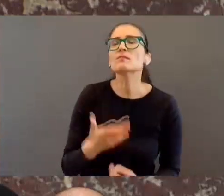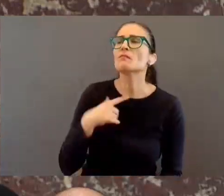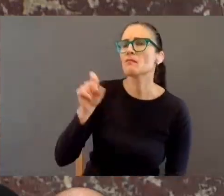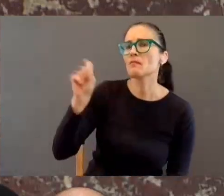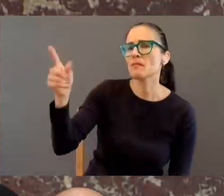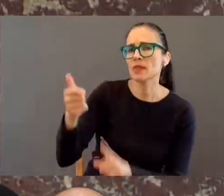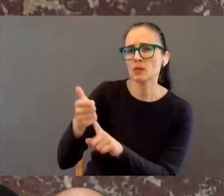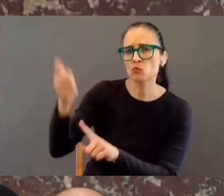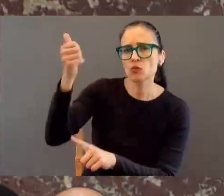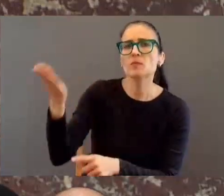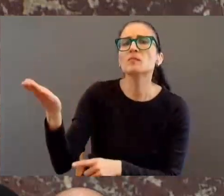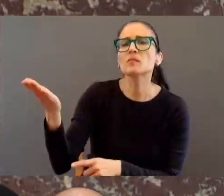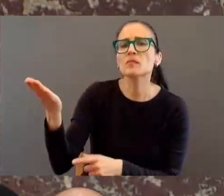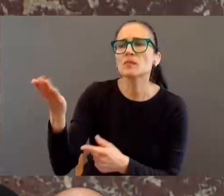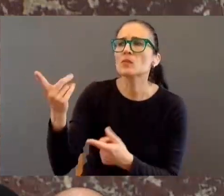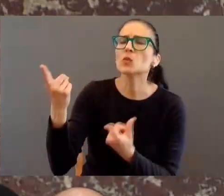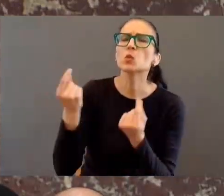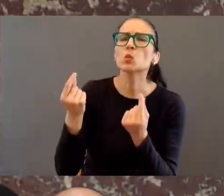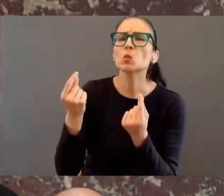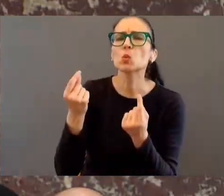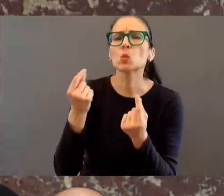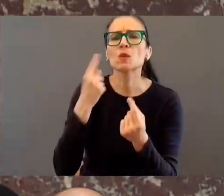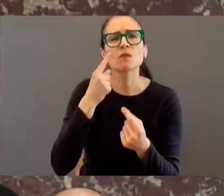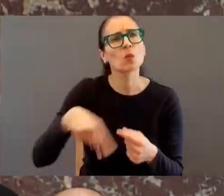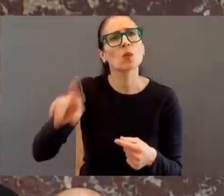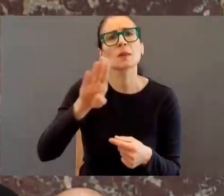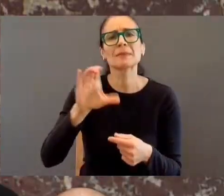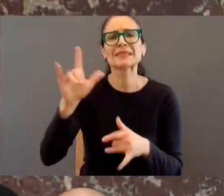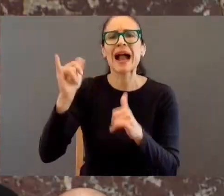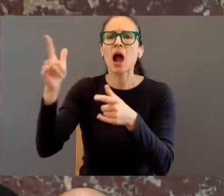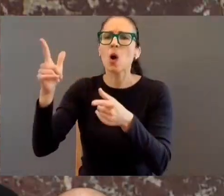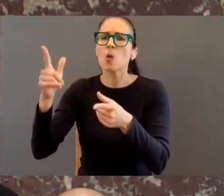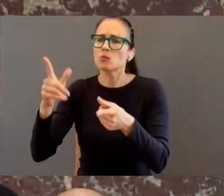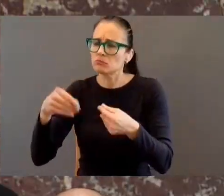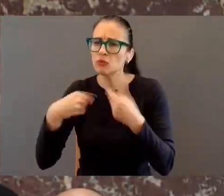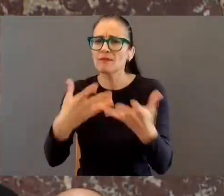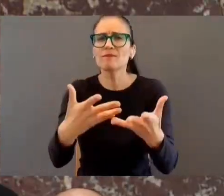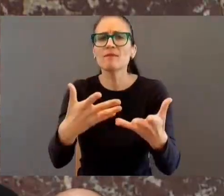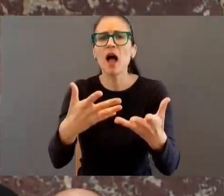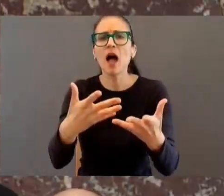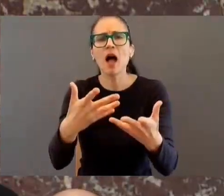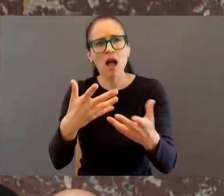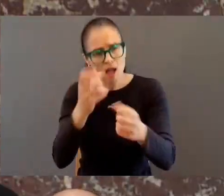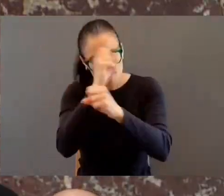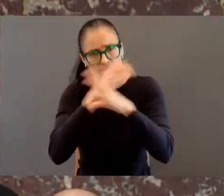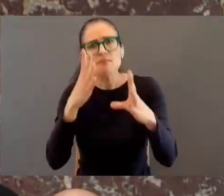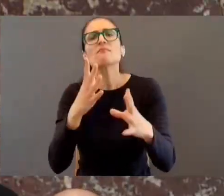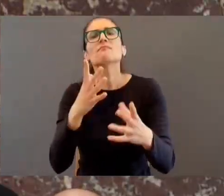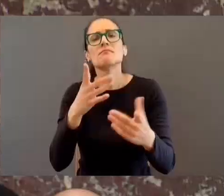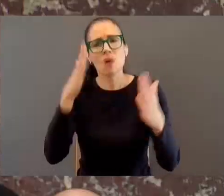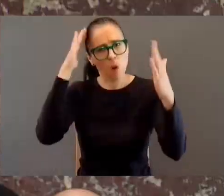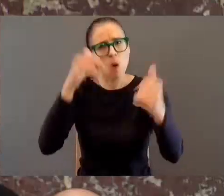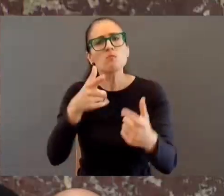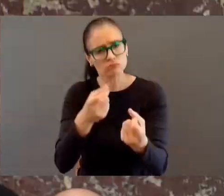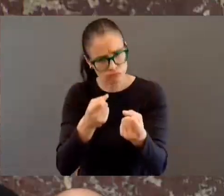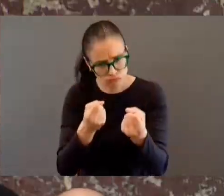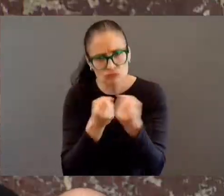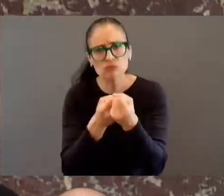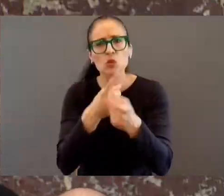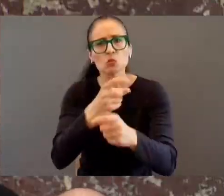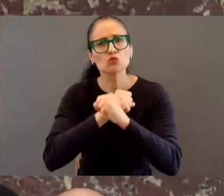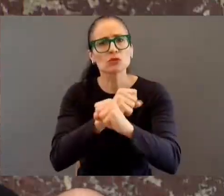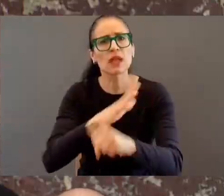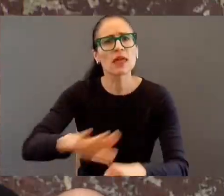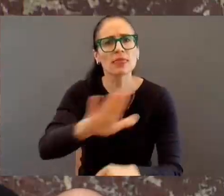protection of their health and the planet's health are a priority in this House. And how did this government explain to the next generations that our actions here were truly for the protection of